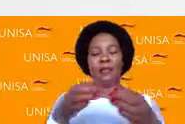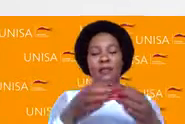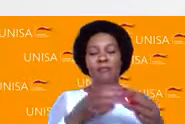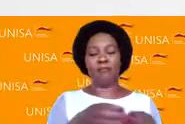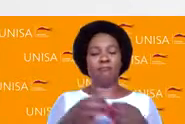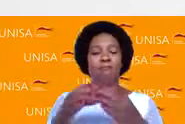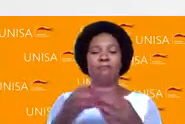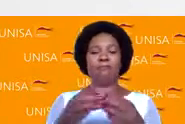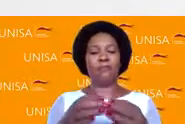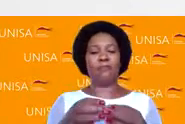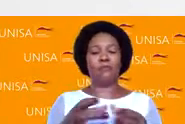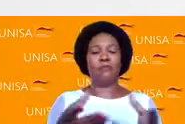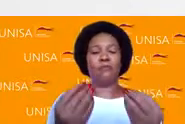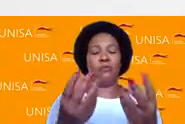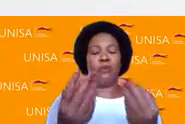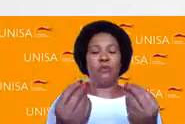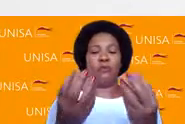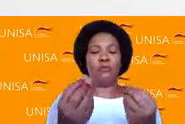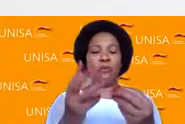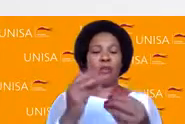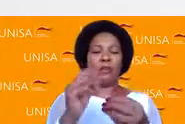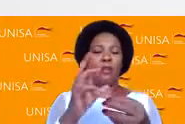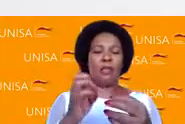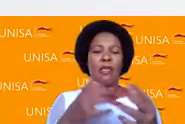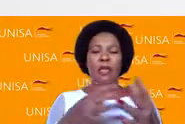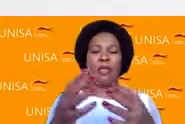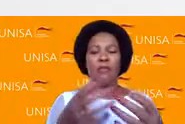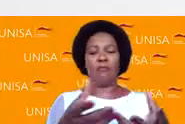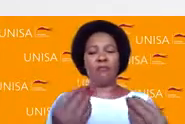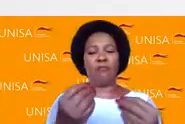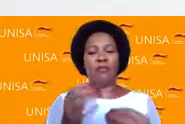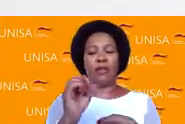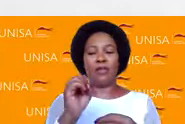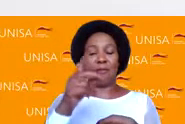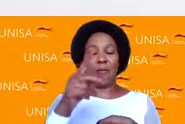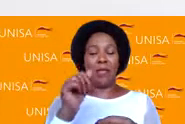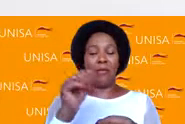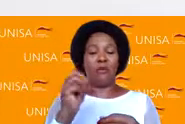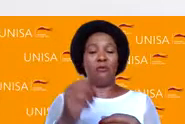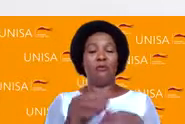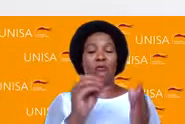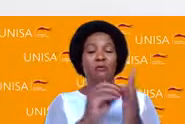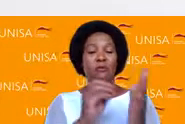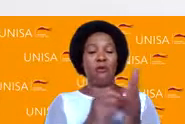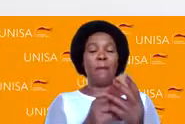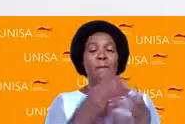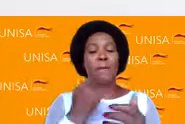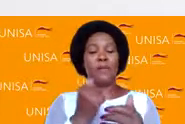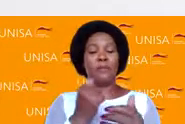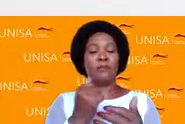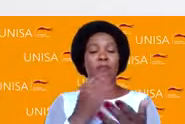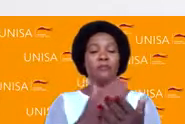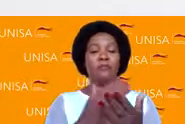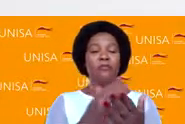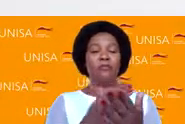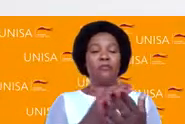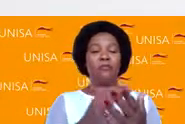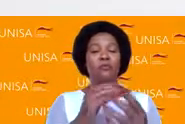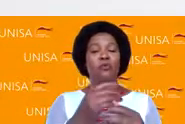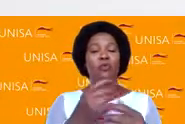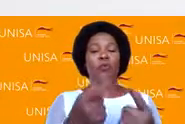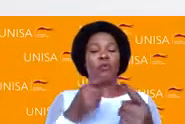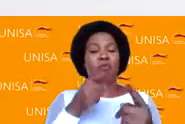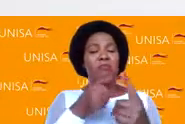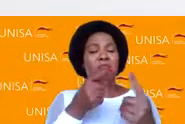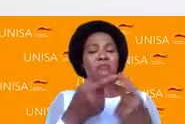software, we've got spam in this area as well. So always make sure of where the sender is from. If the